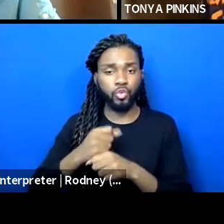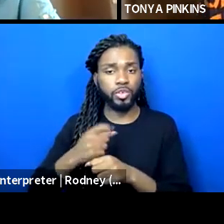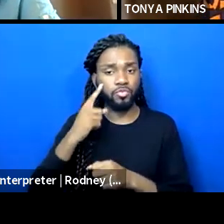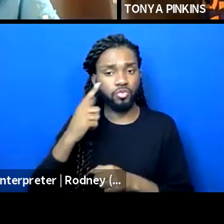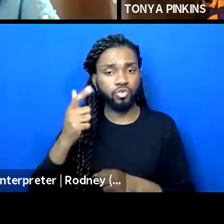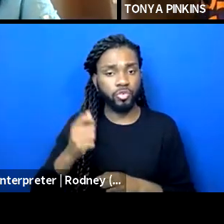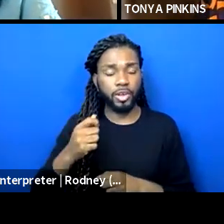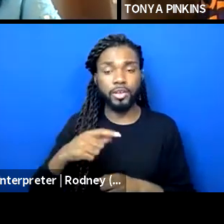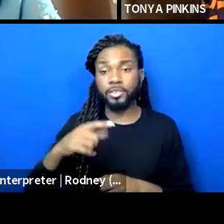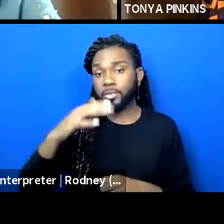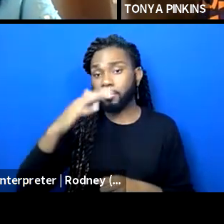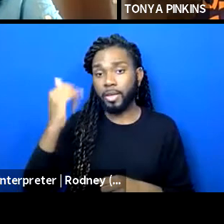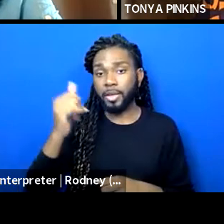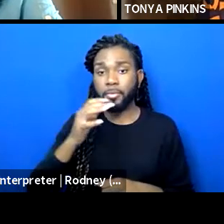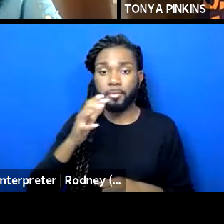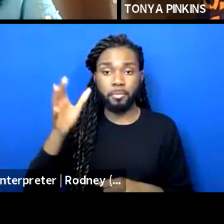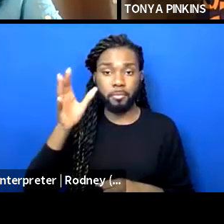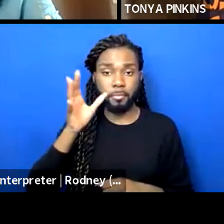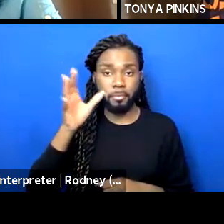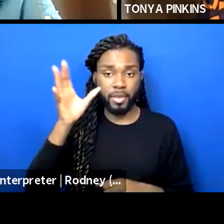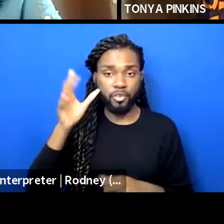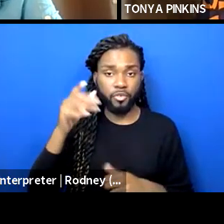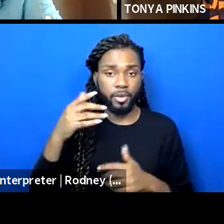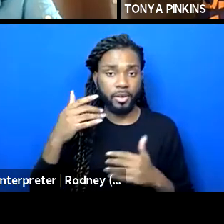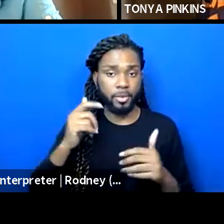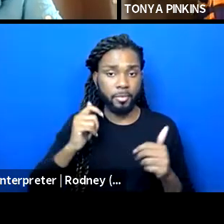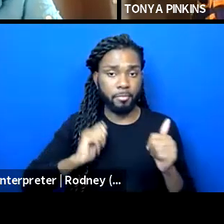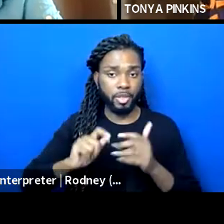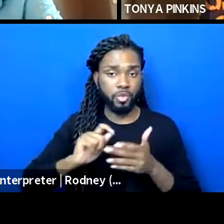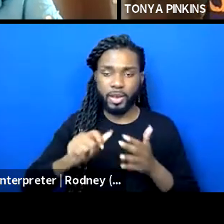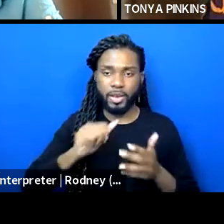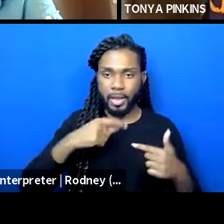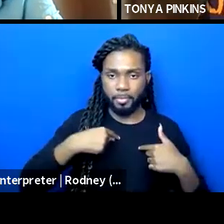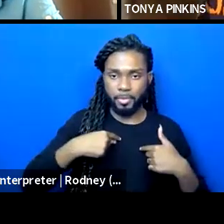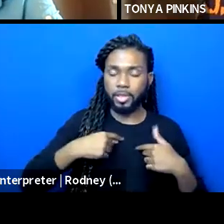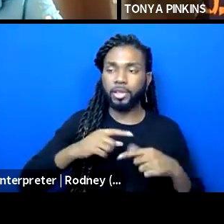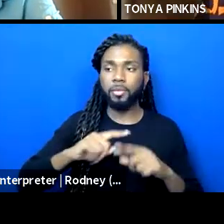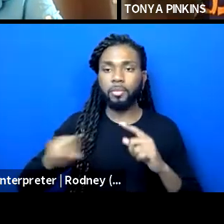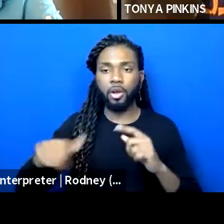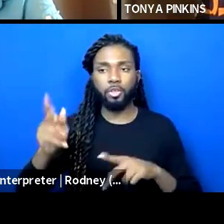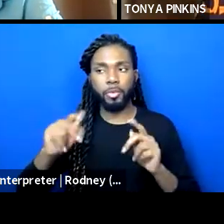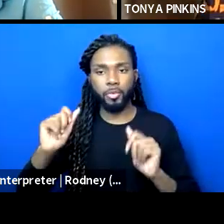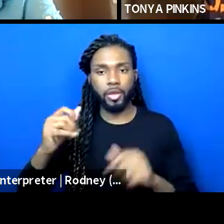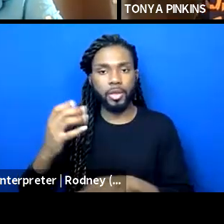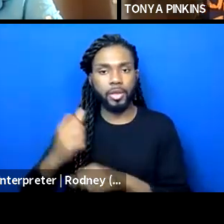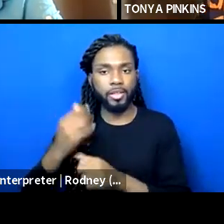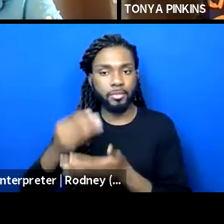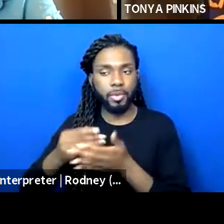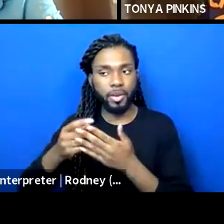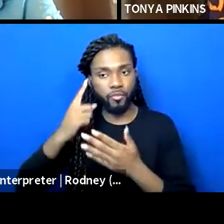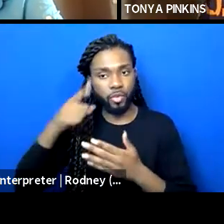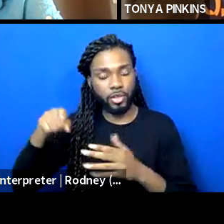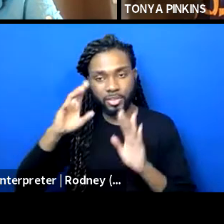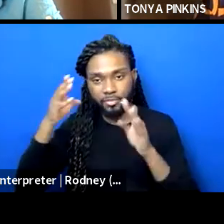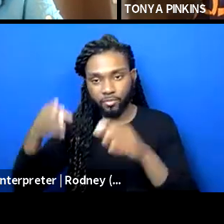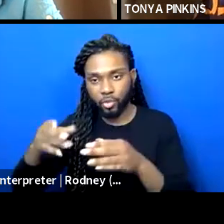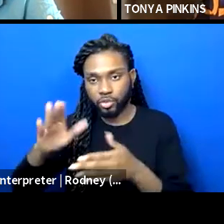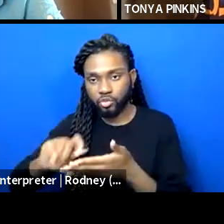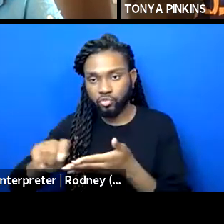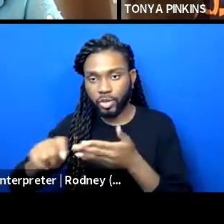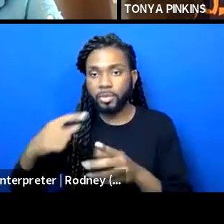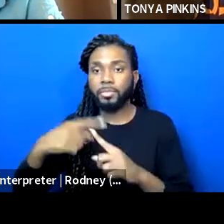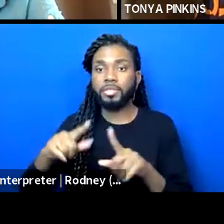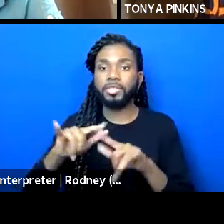parent playwright that isn't me can receive this funding to focus on their writing and support their family.